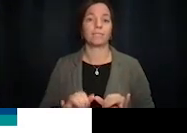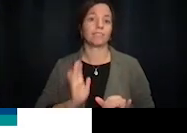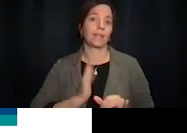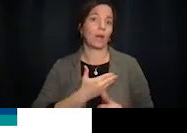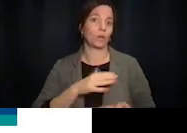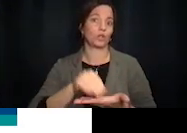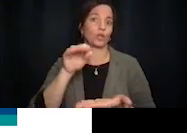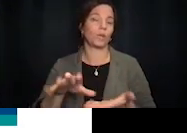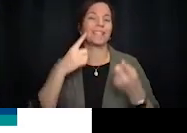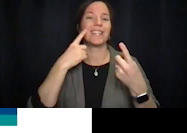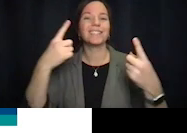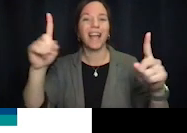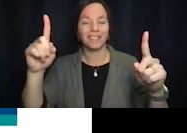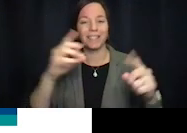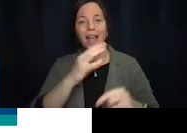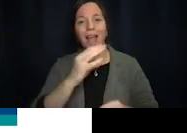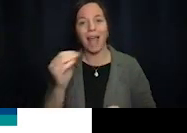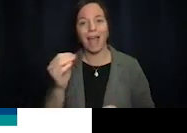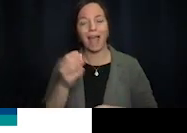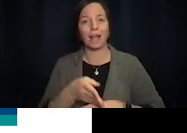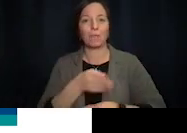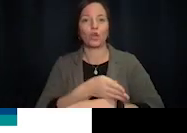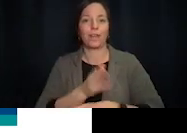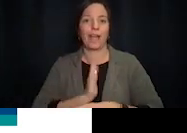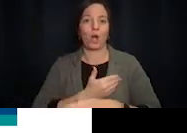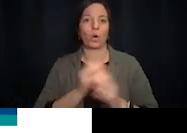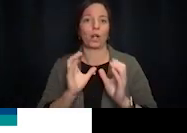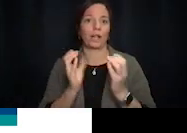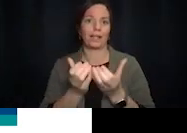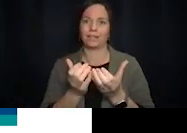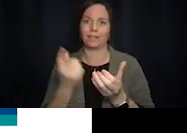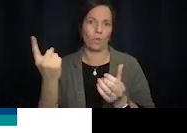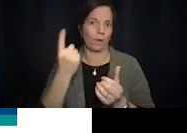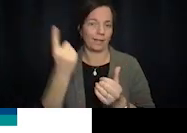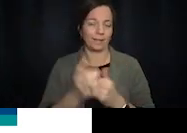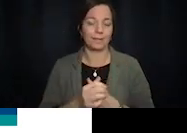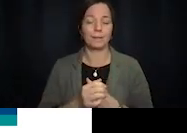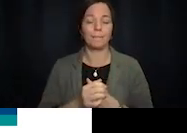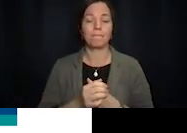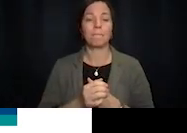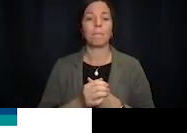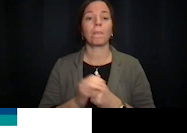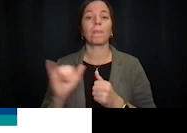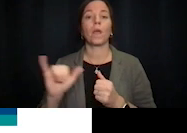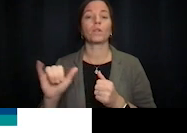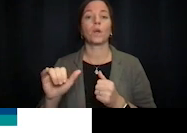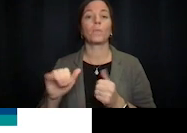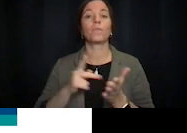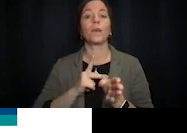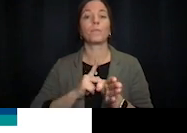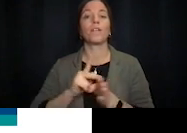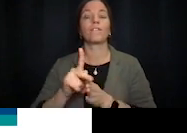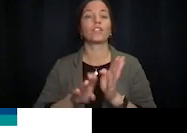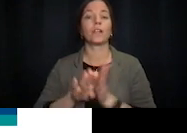students' success and also improving our courses all the time. The other things, professional development